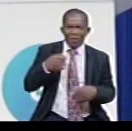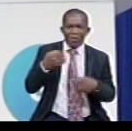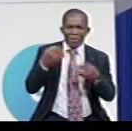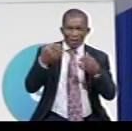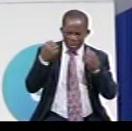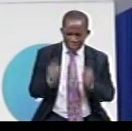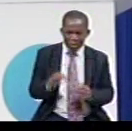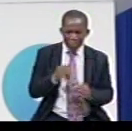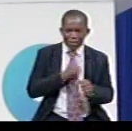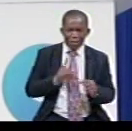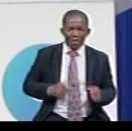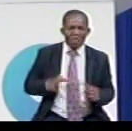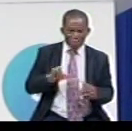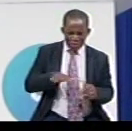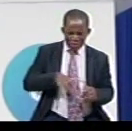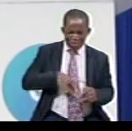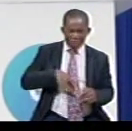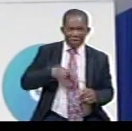place.